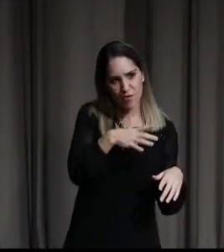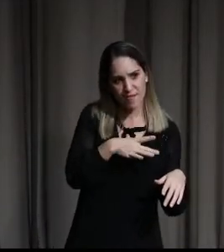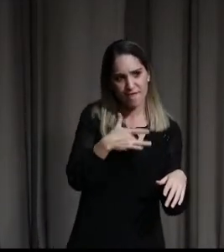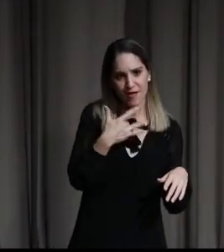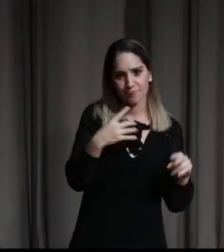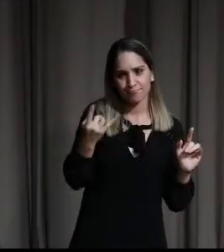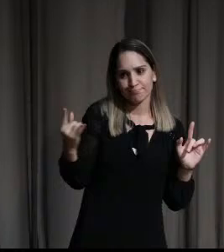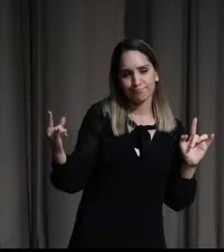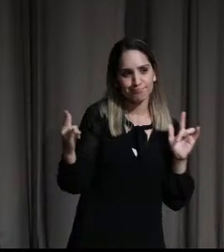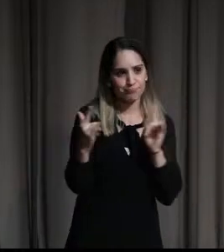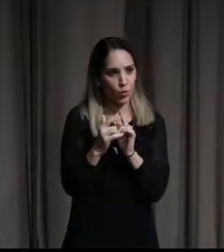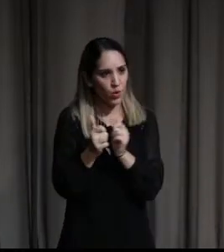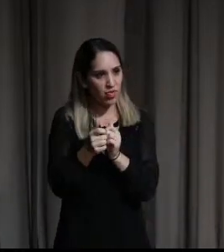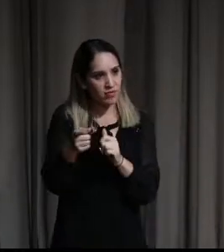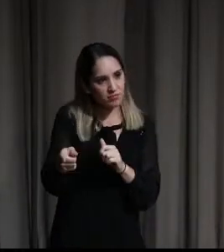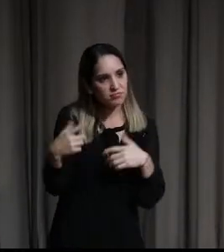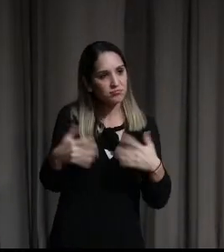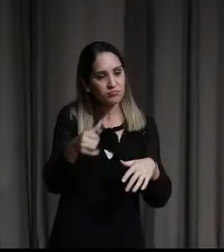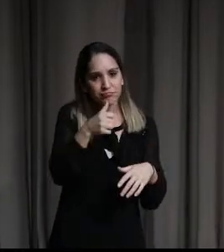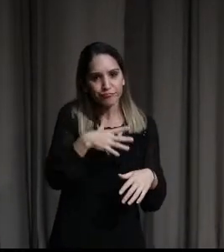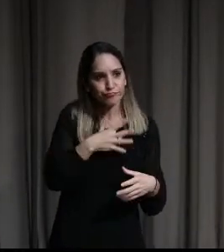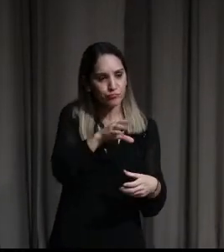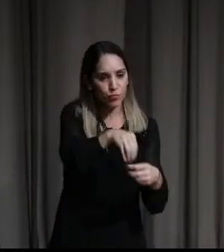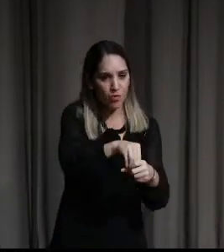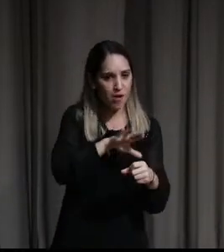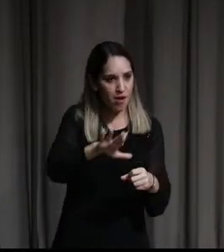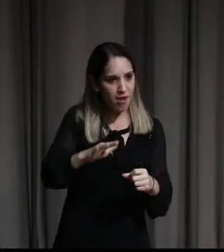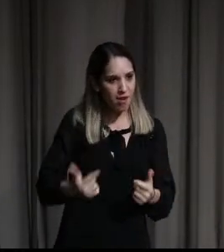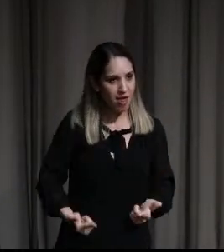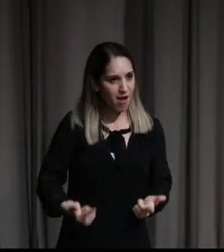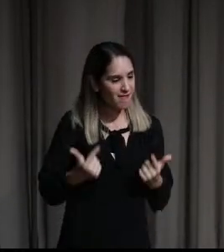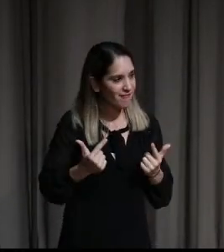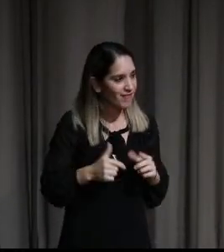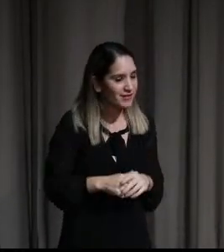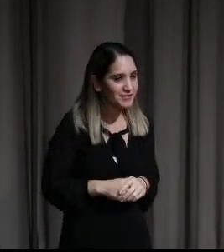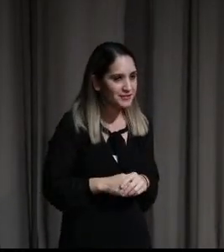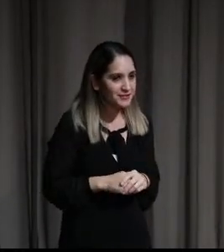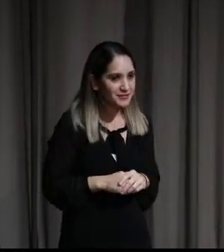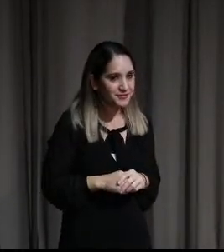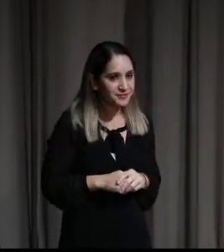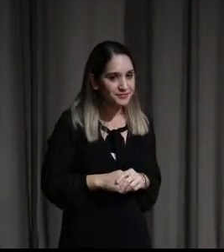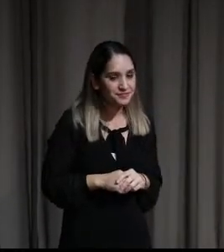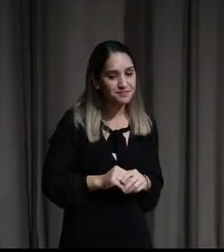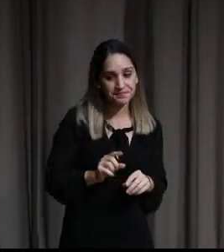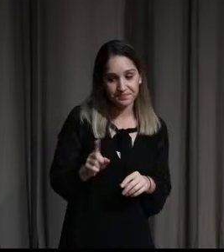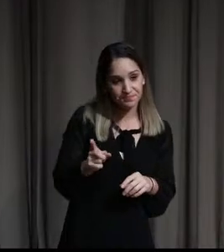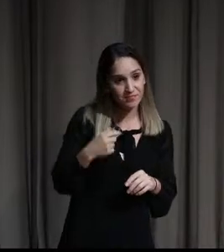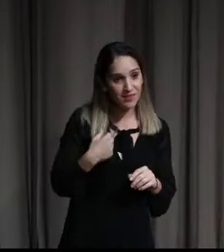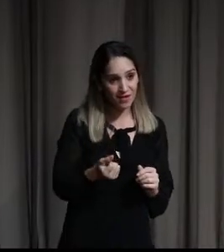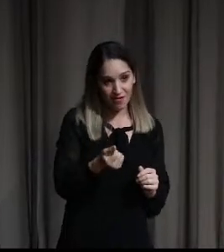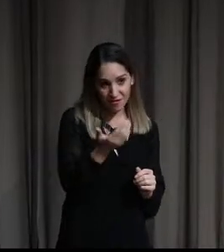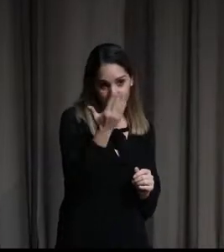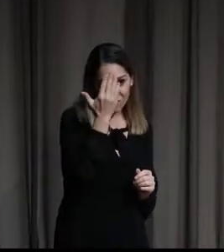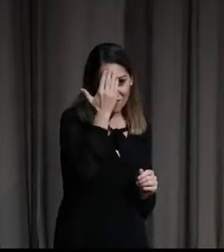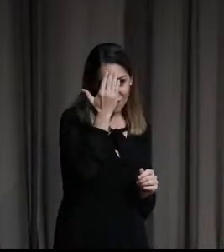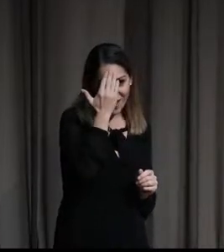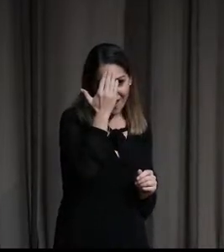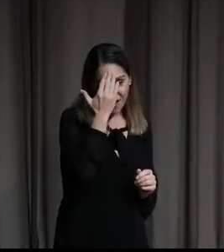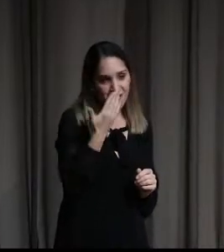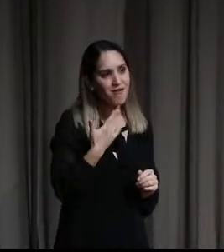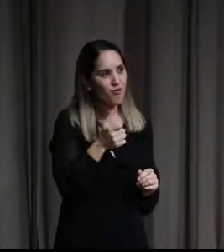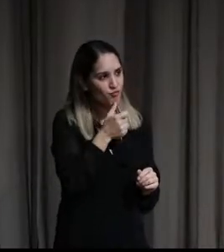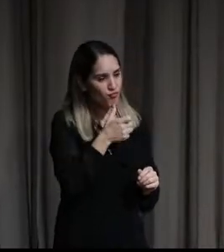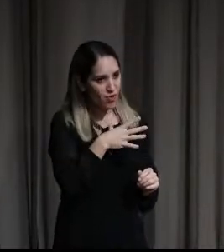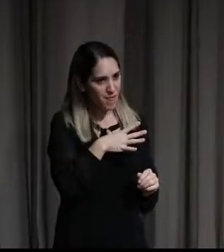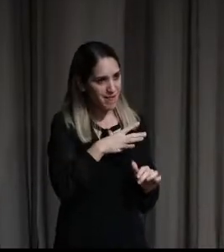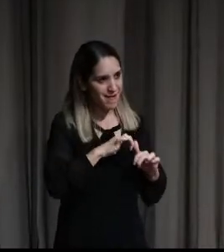part of his life, absolutely. I also think that he was very much aware of the significance of